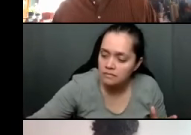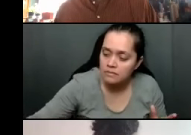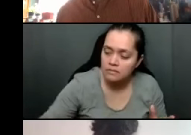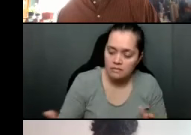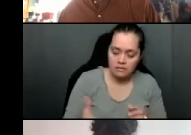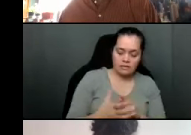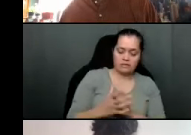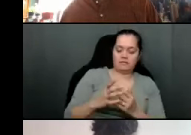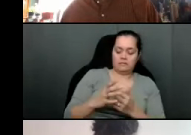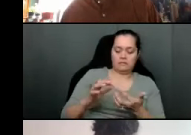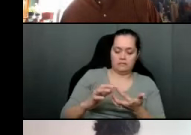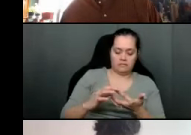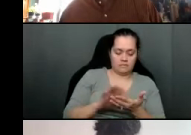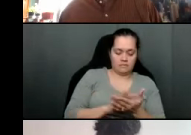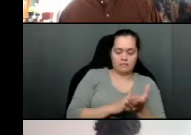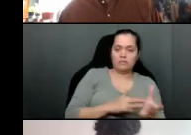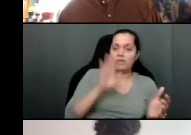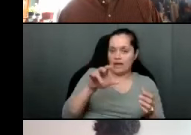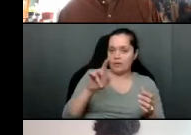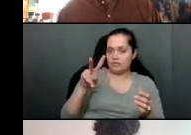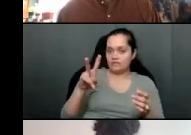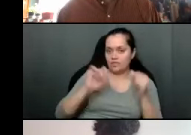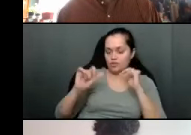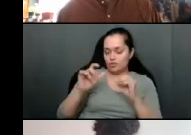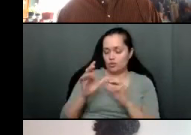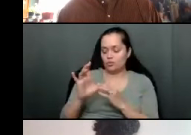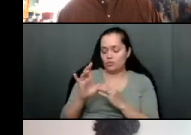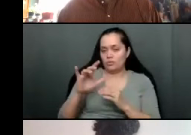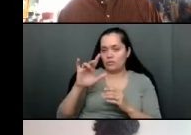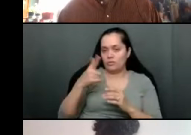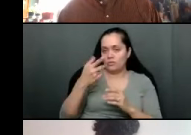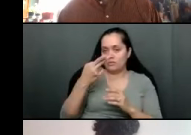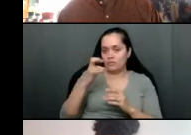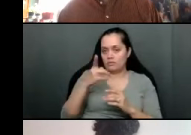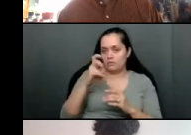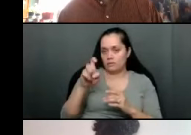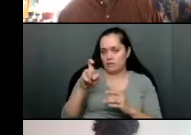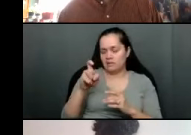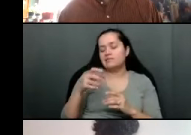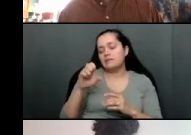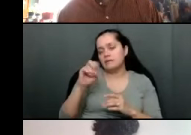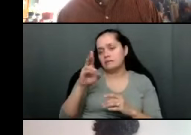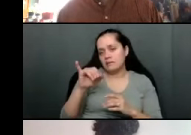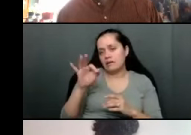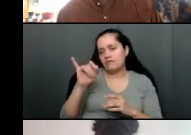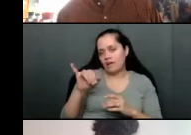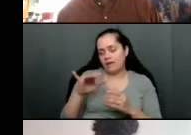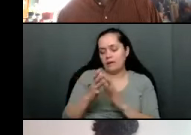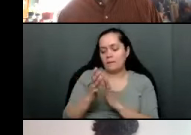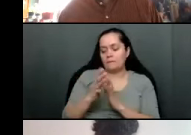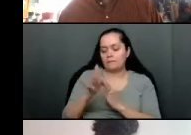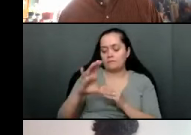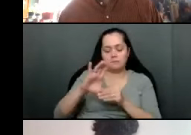Okay, well, that was a TV show, Helix. So it was science fiction. But the history